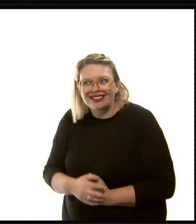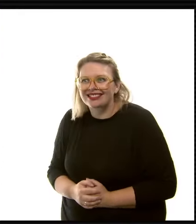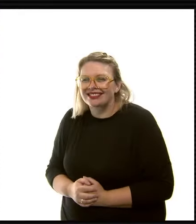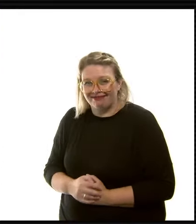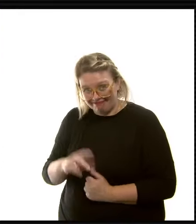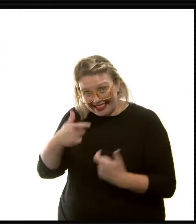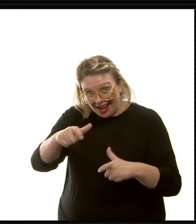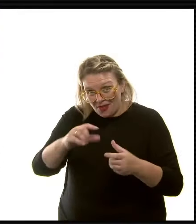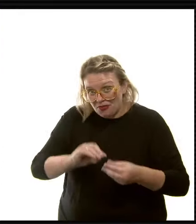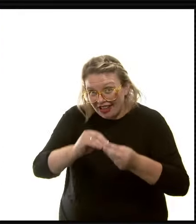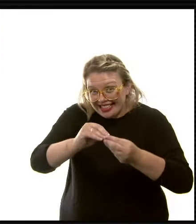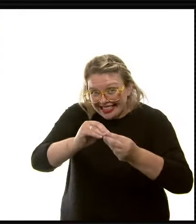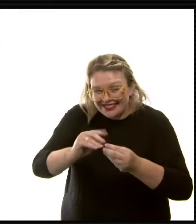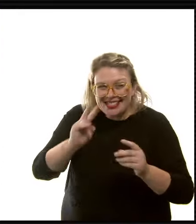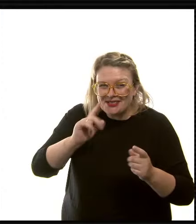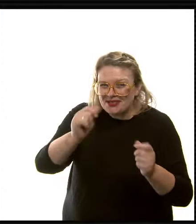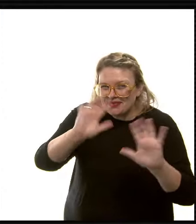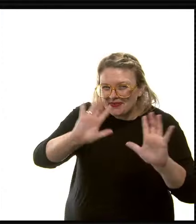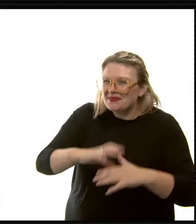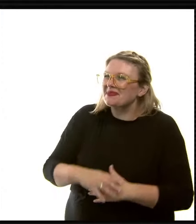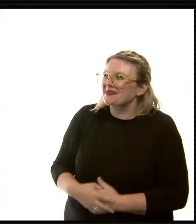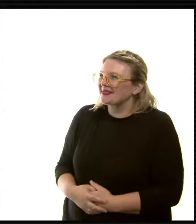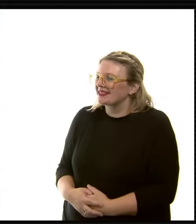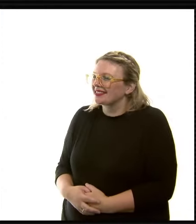creating. All right, see ya. Bye.